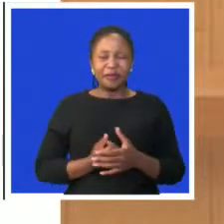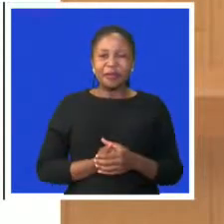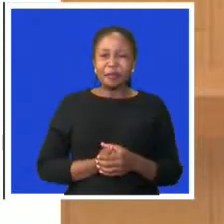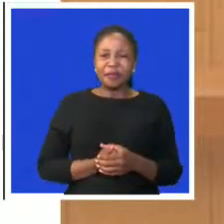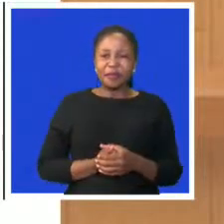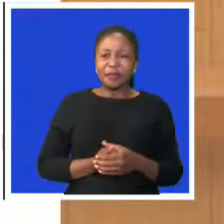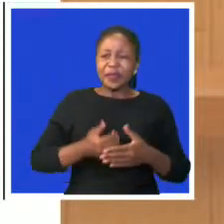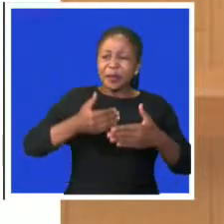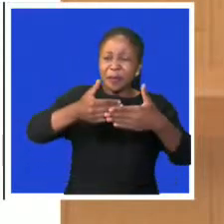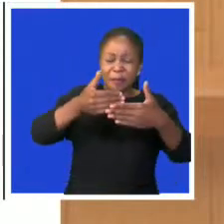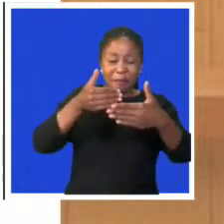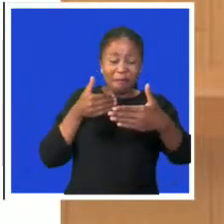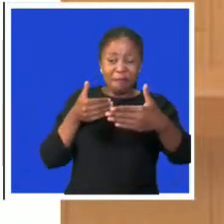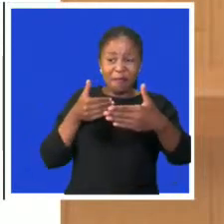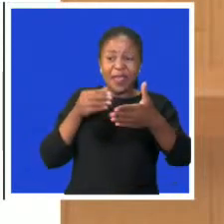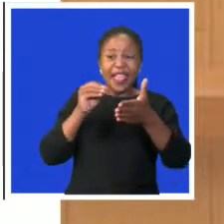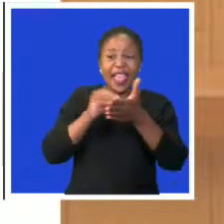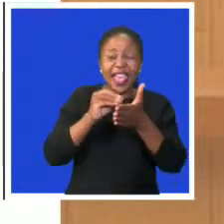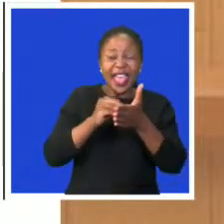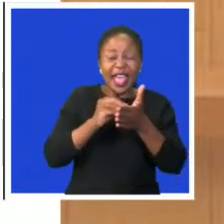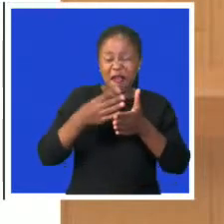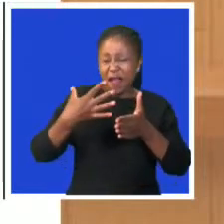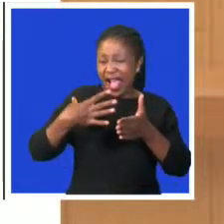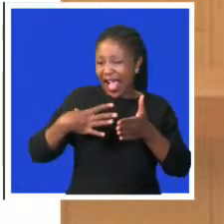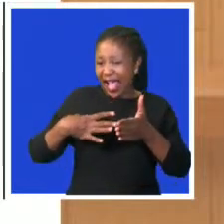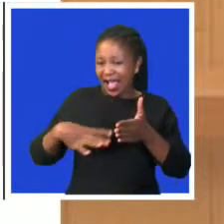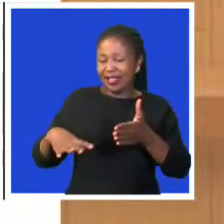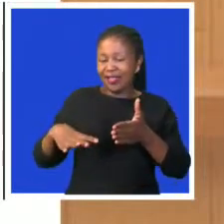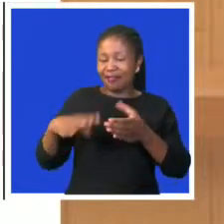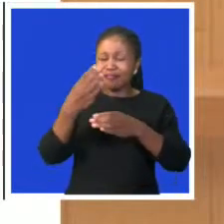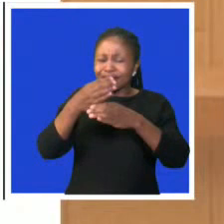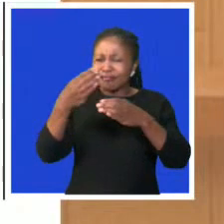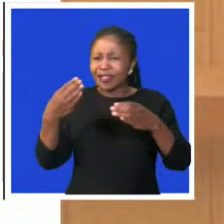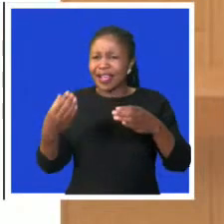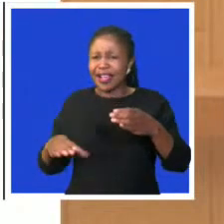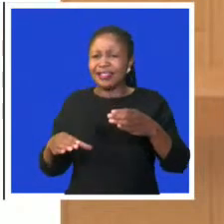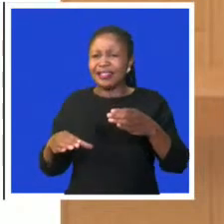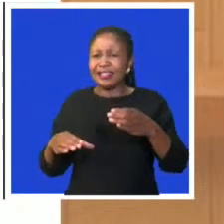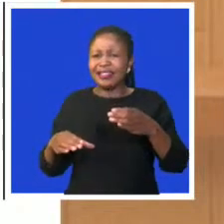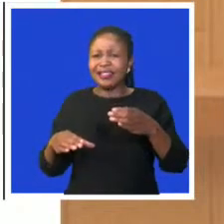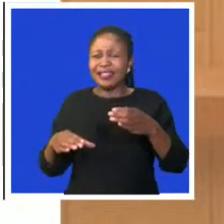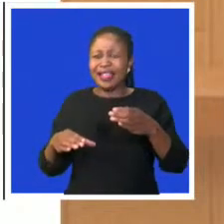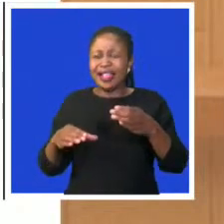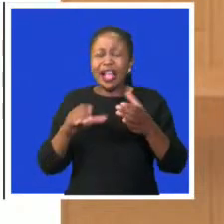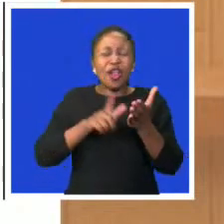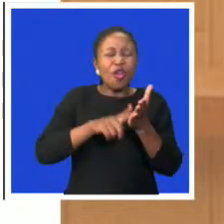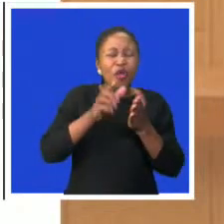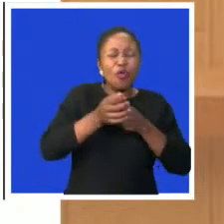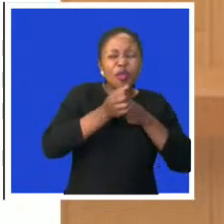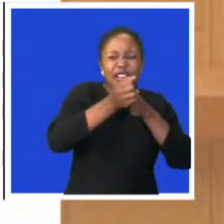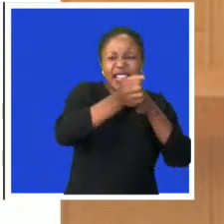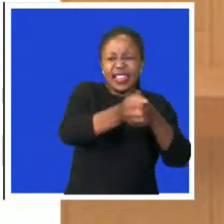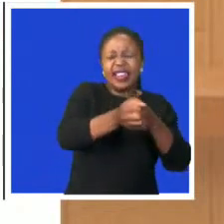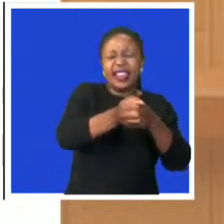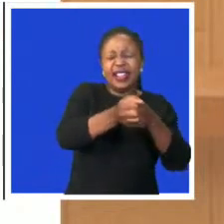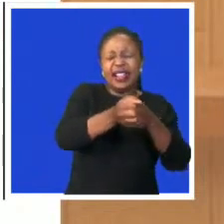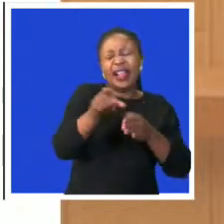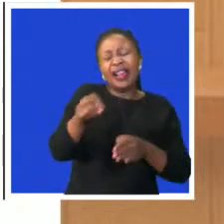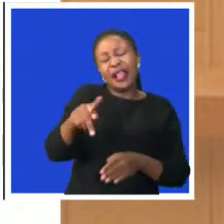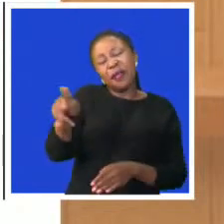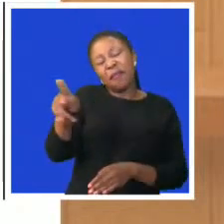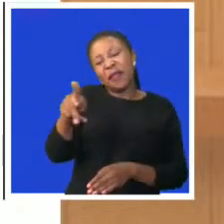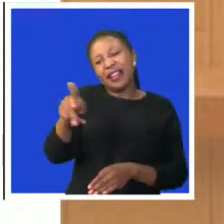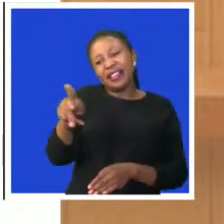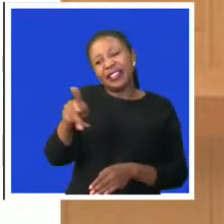that ruled Palestine. These included Egyptians, Syrians, Babylonians,